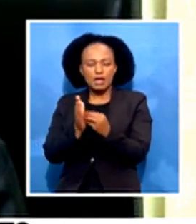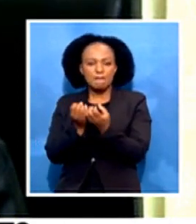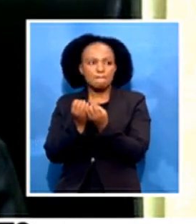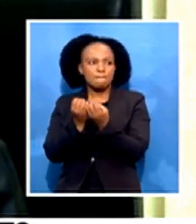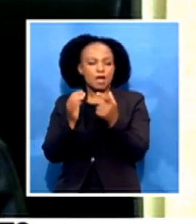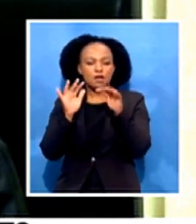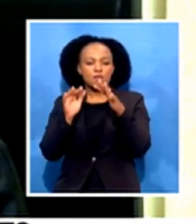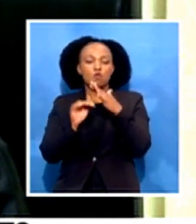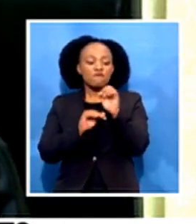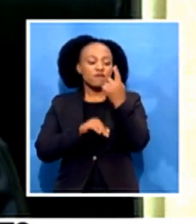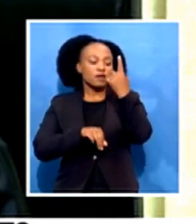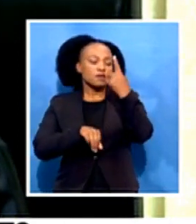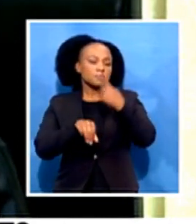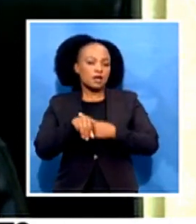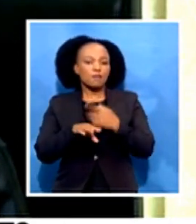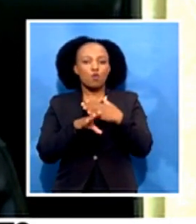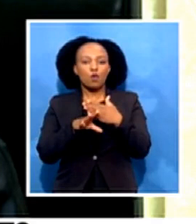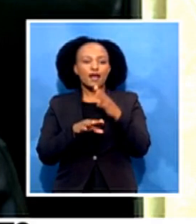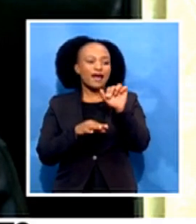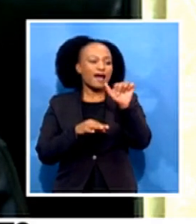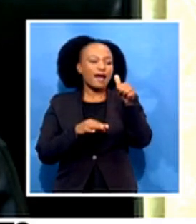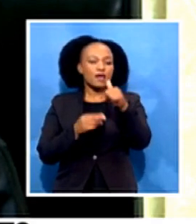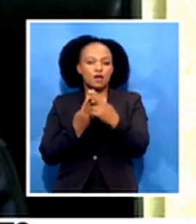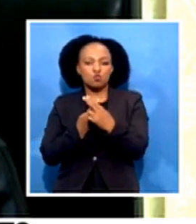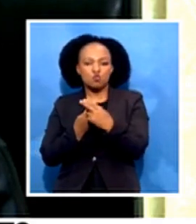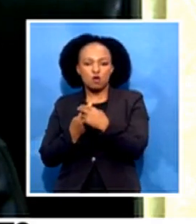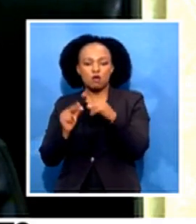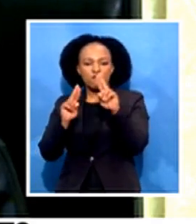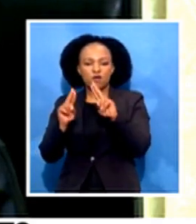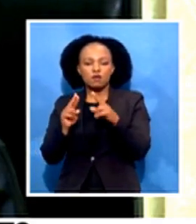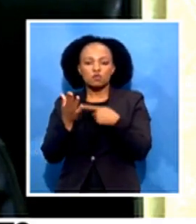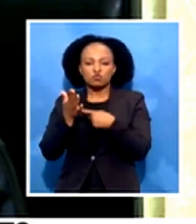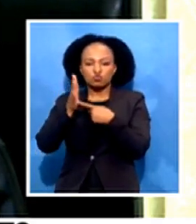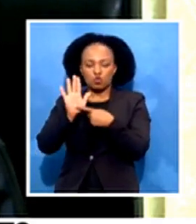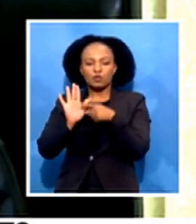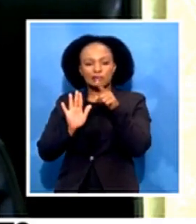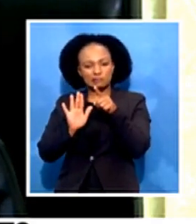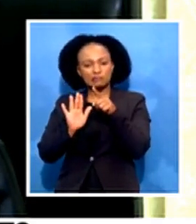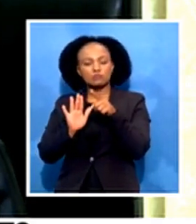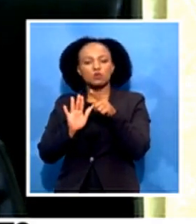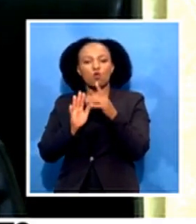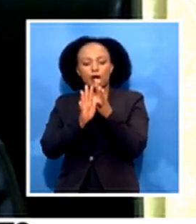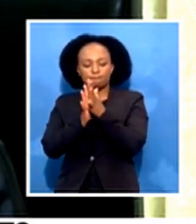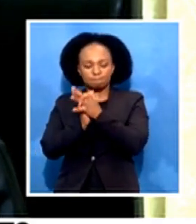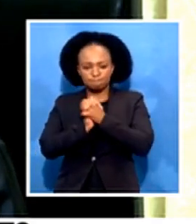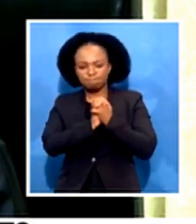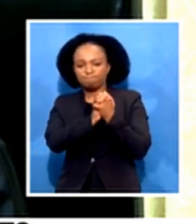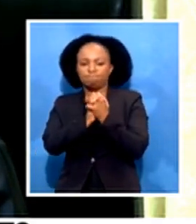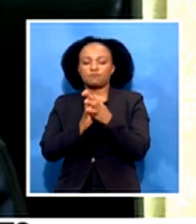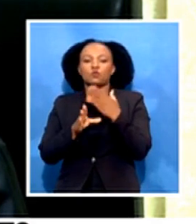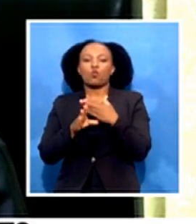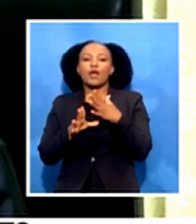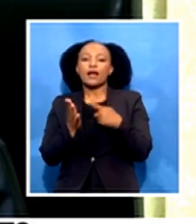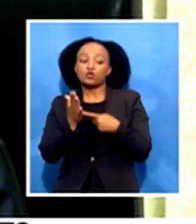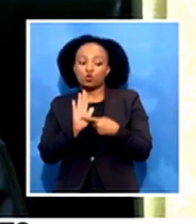union federation, marking an important step for the unity of workers. Workers heeded the call, and we shall